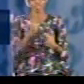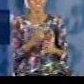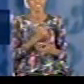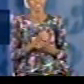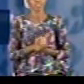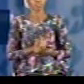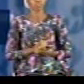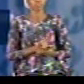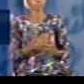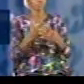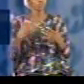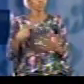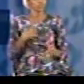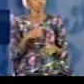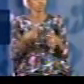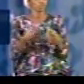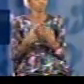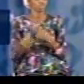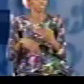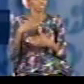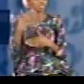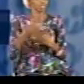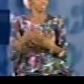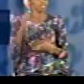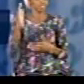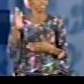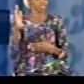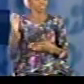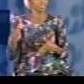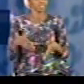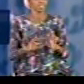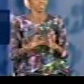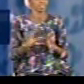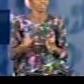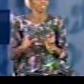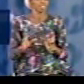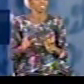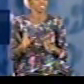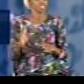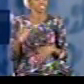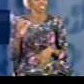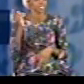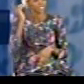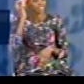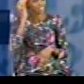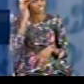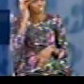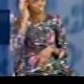Before we go to the next testimony, let's listen to this online testimony.